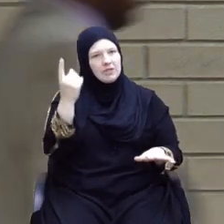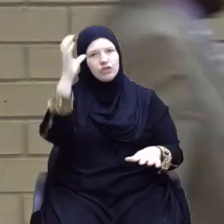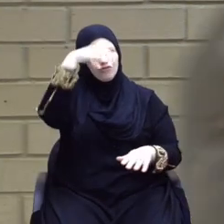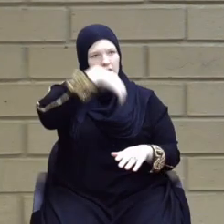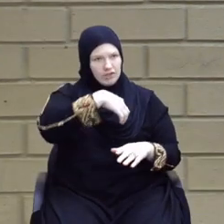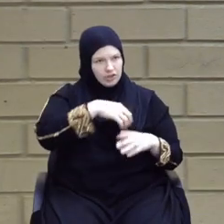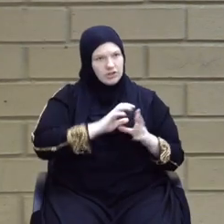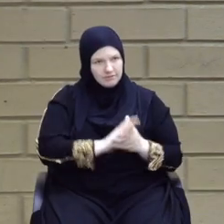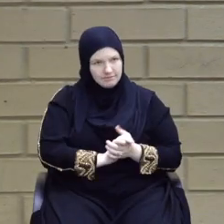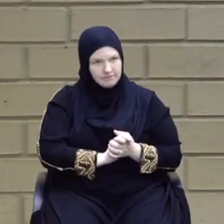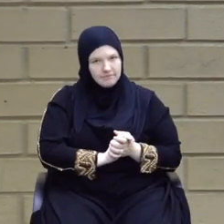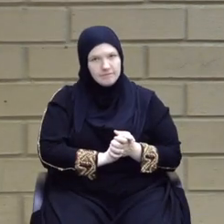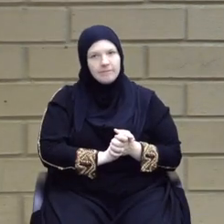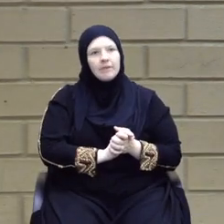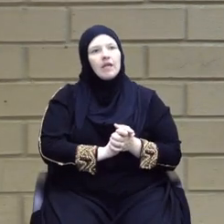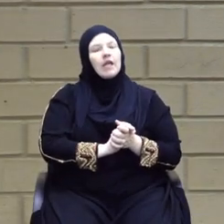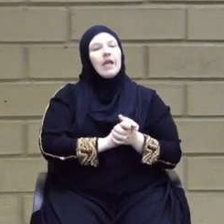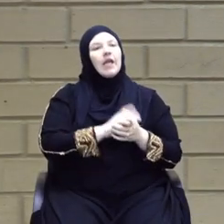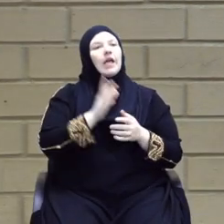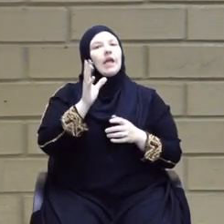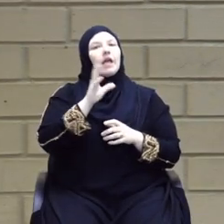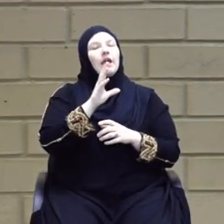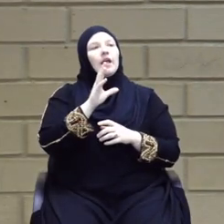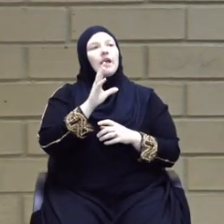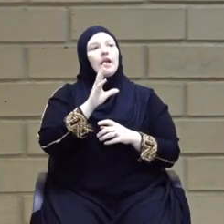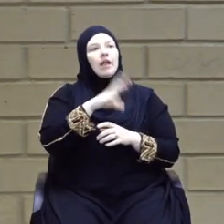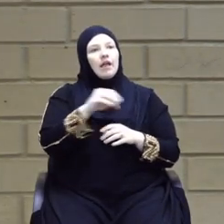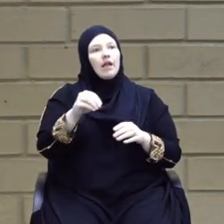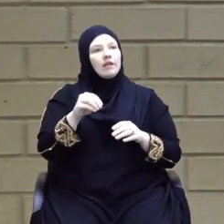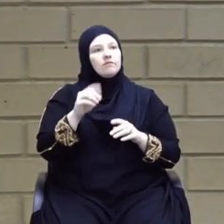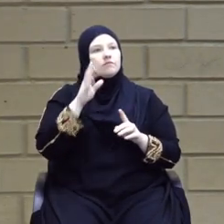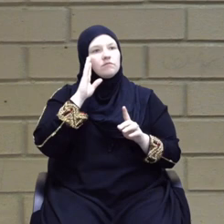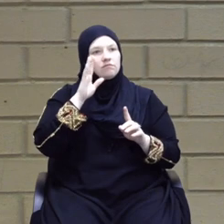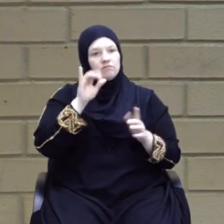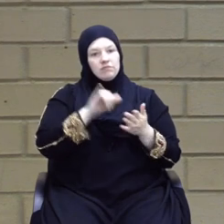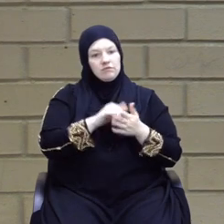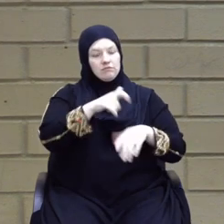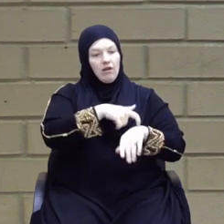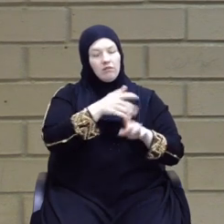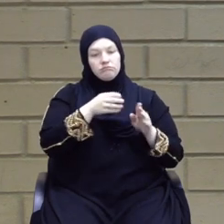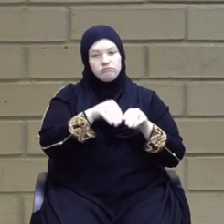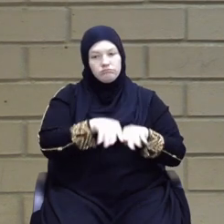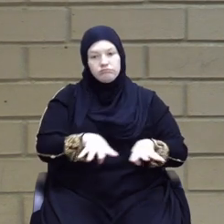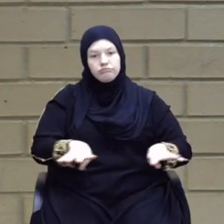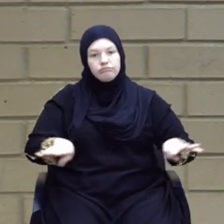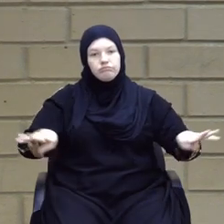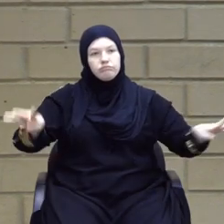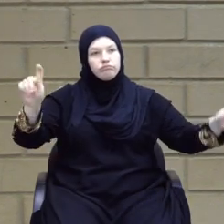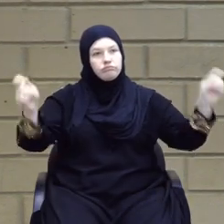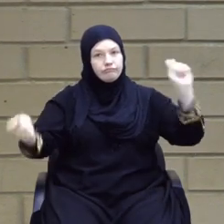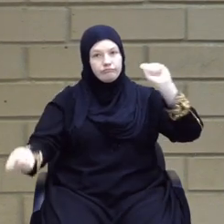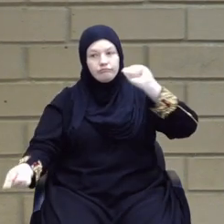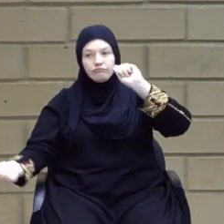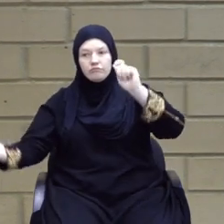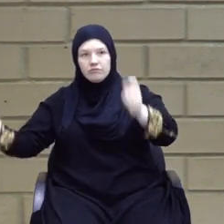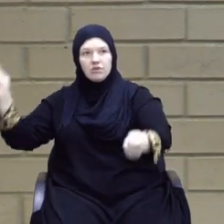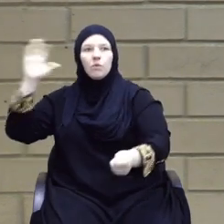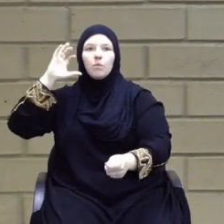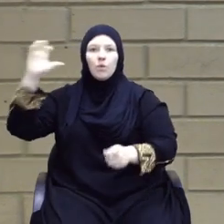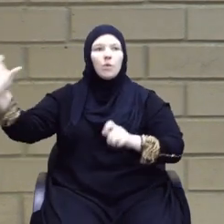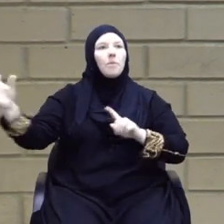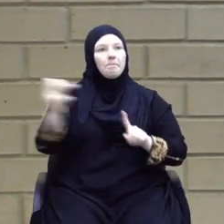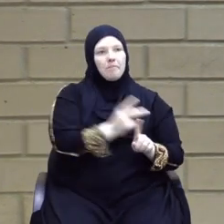revert to its old position of being strange. So good tidings for the